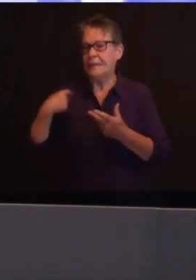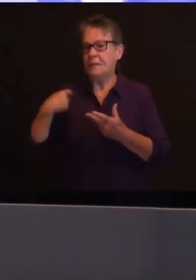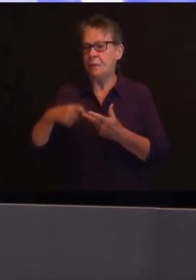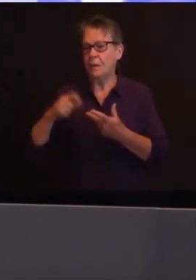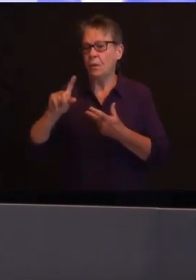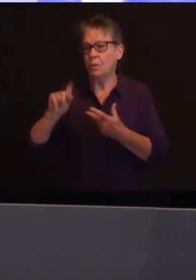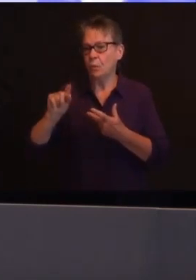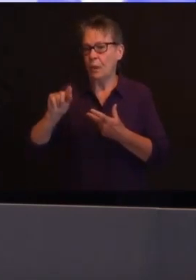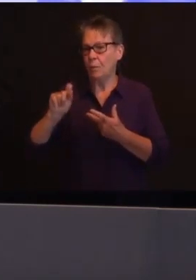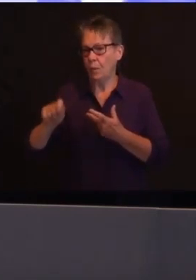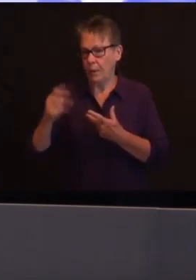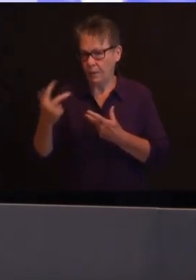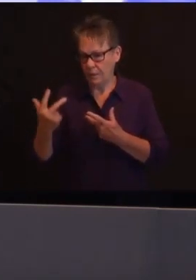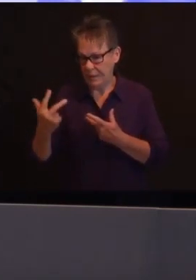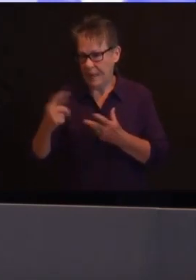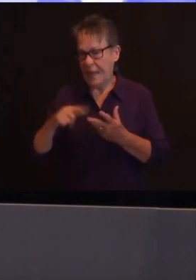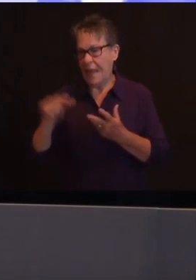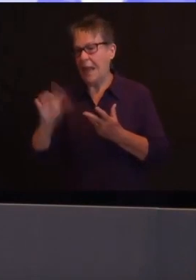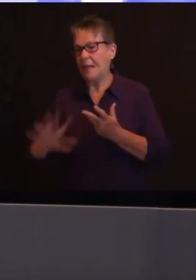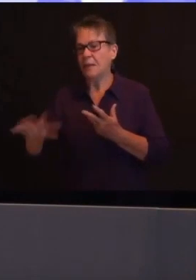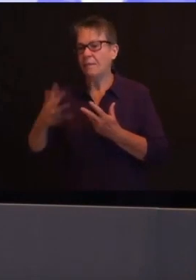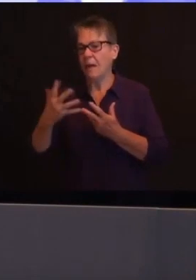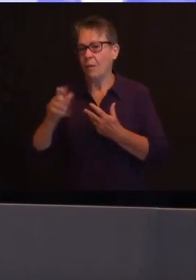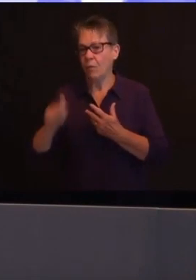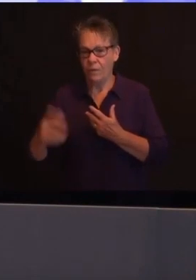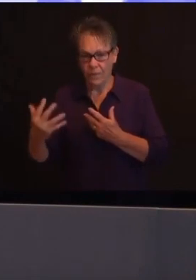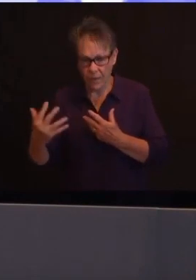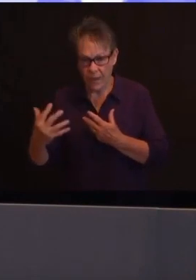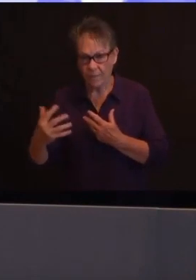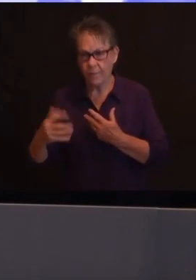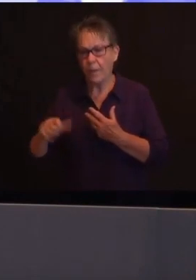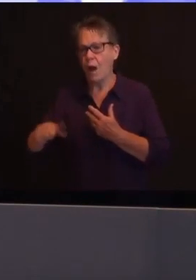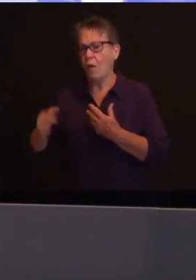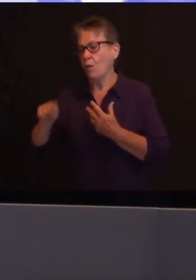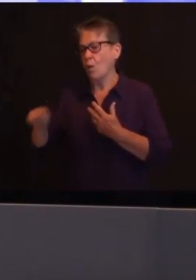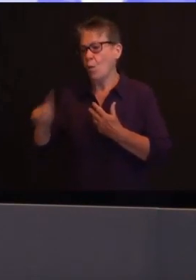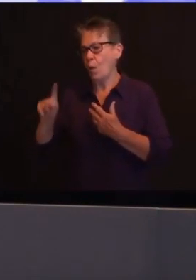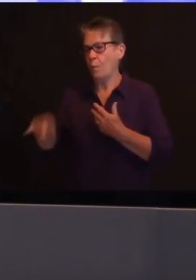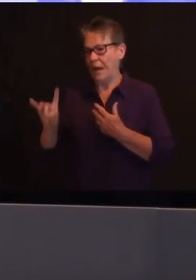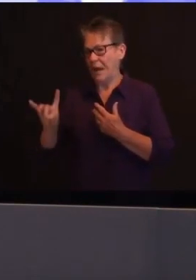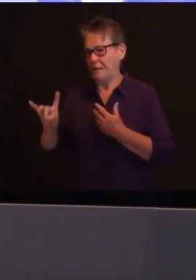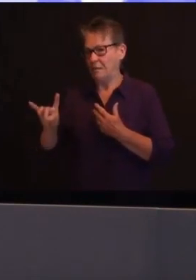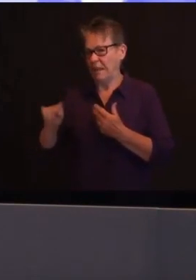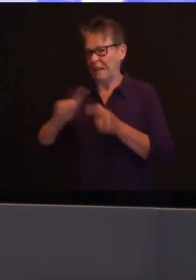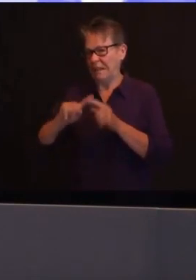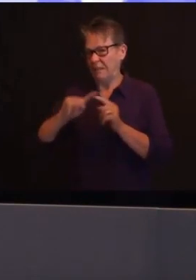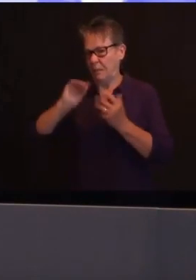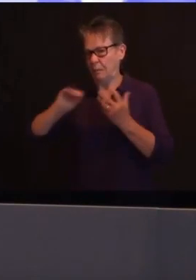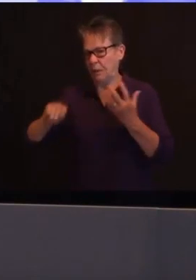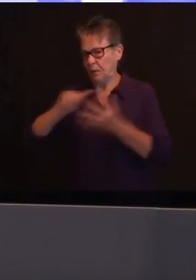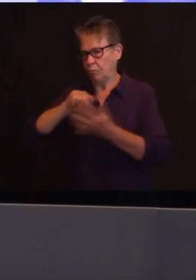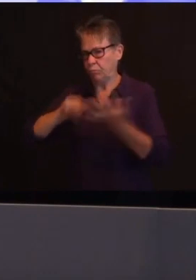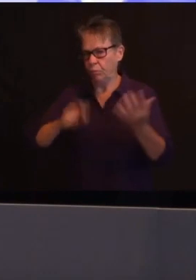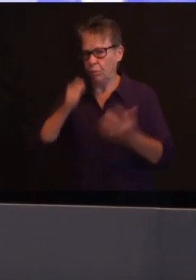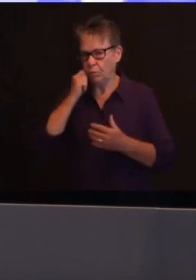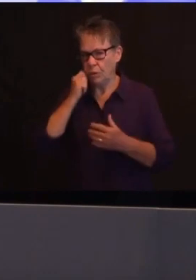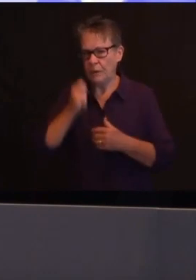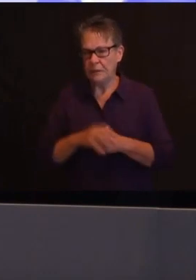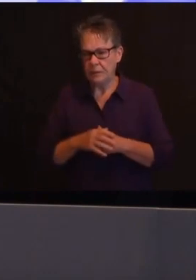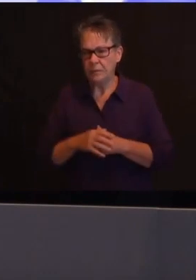Asian 5.5, and other 1.8. At the state veterans' homes, 2 more residents have tested